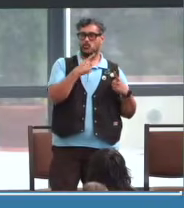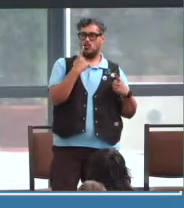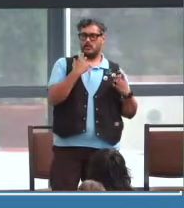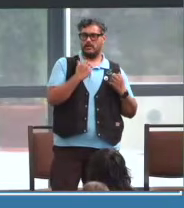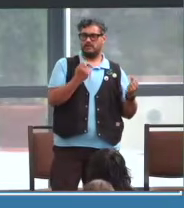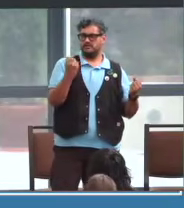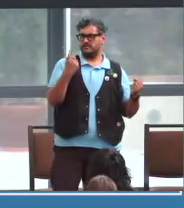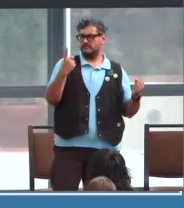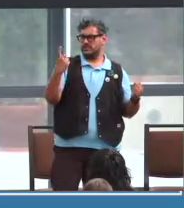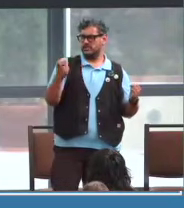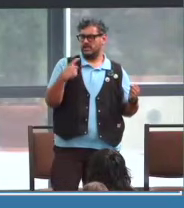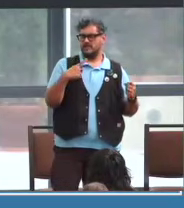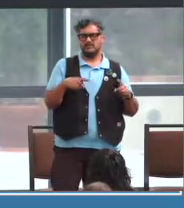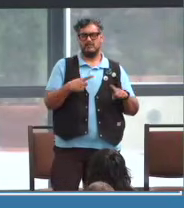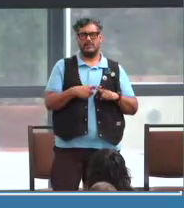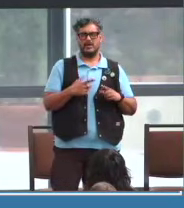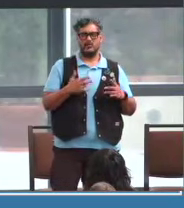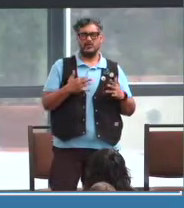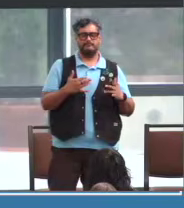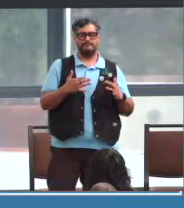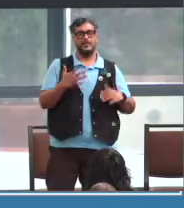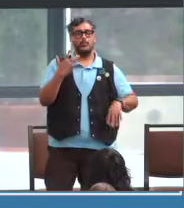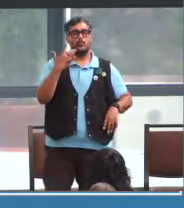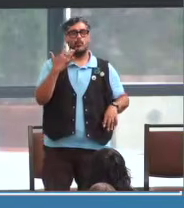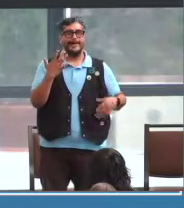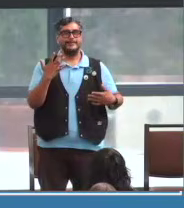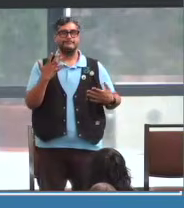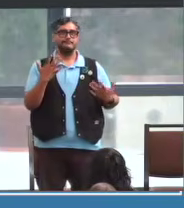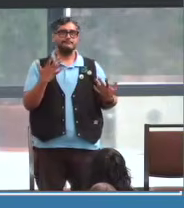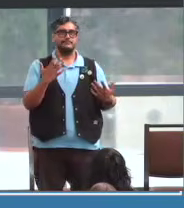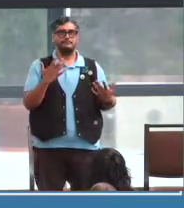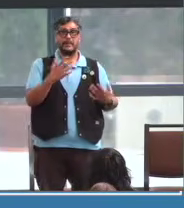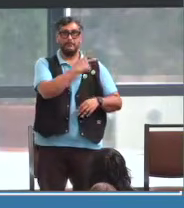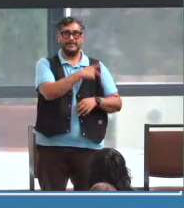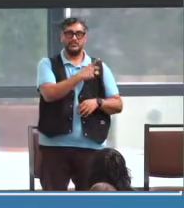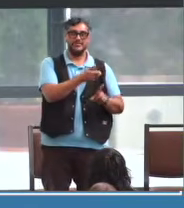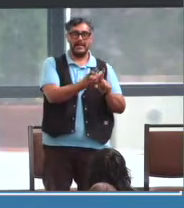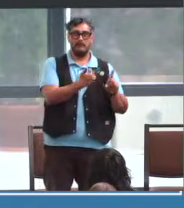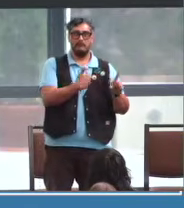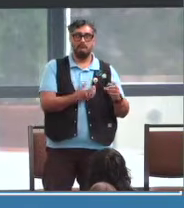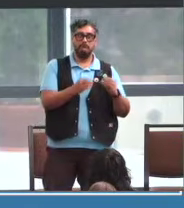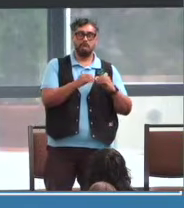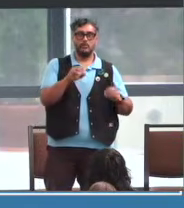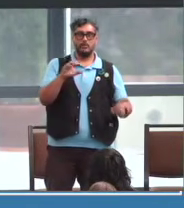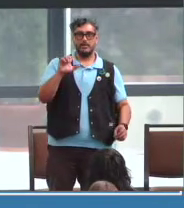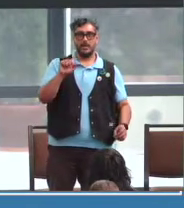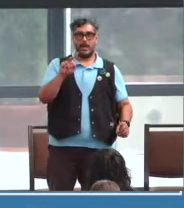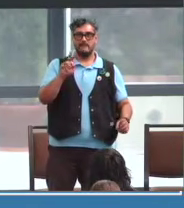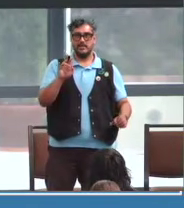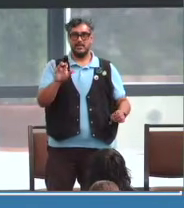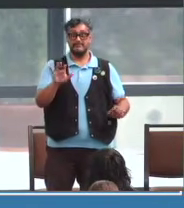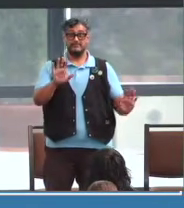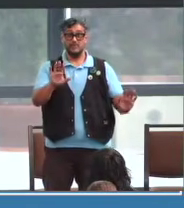think someone asked this earlier, why patients might be more prone to cavities. Well, your saliva acts